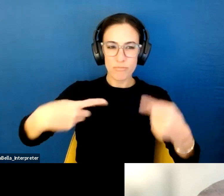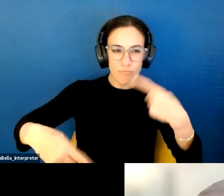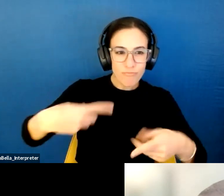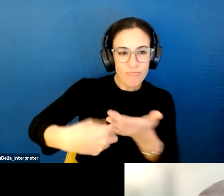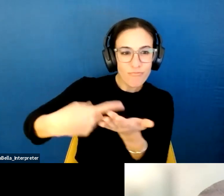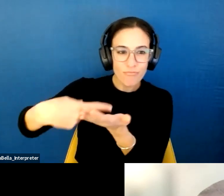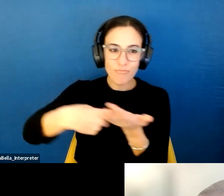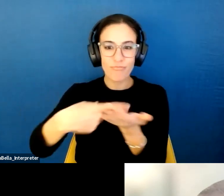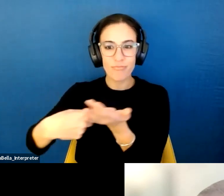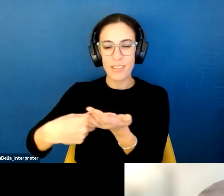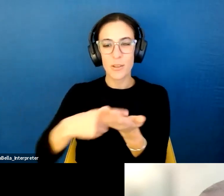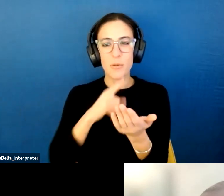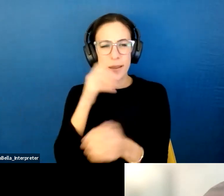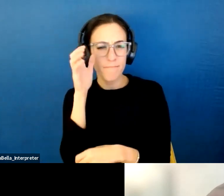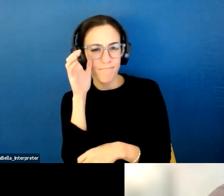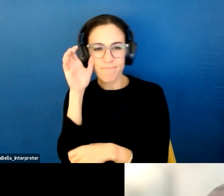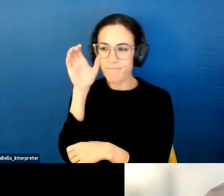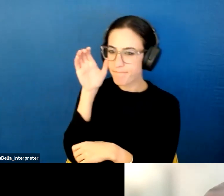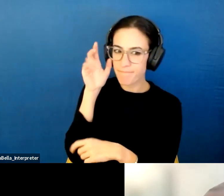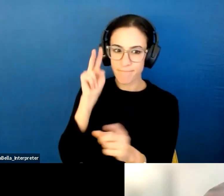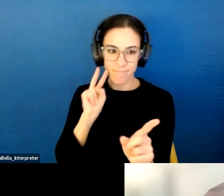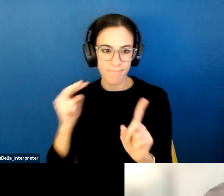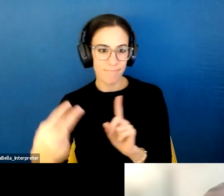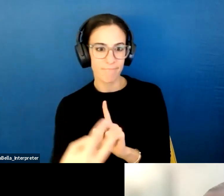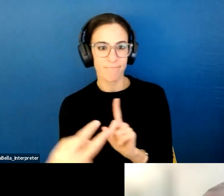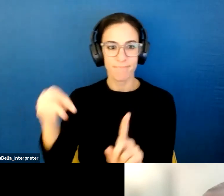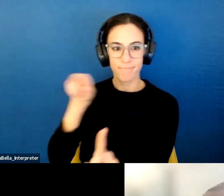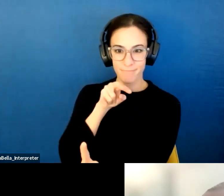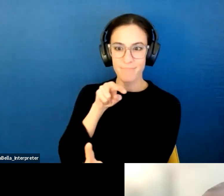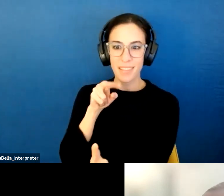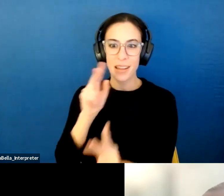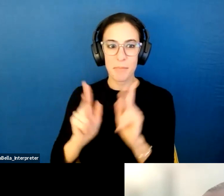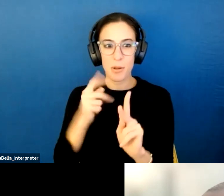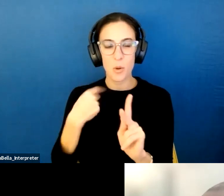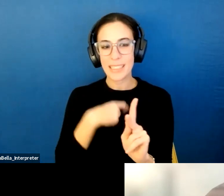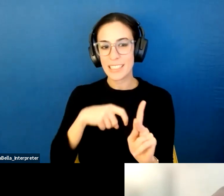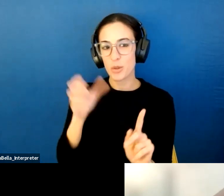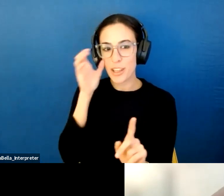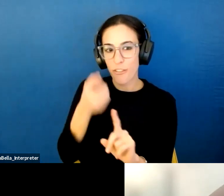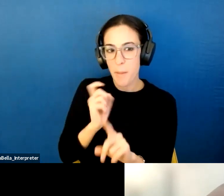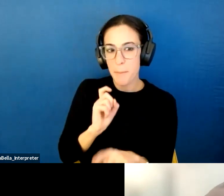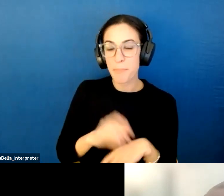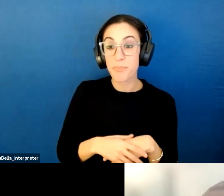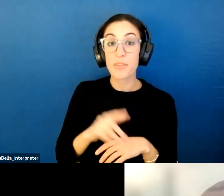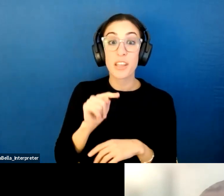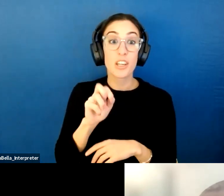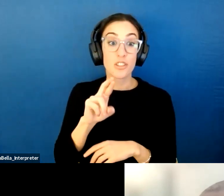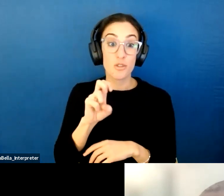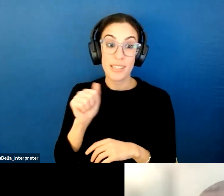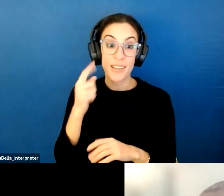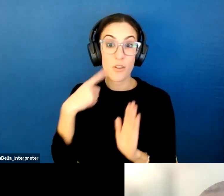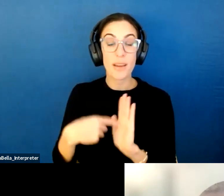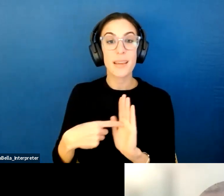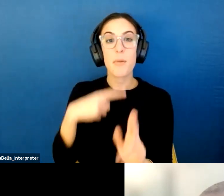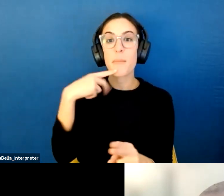where, we really hear the voices of the people that we need to hear from. Theresa, for example, mentioned the